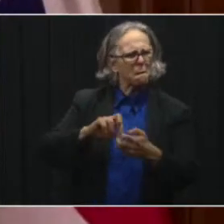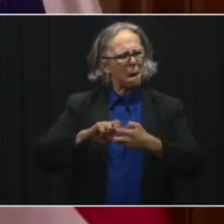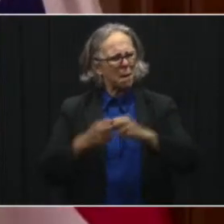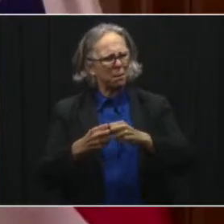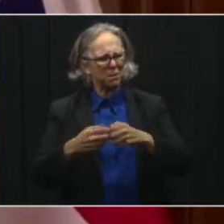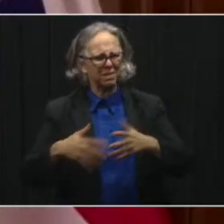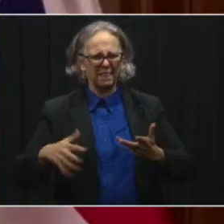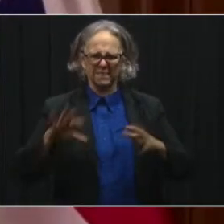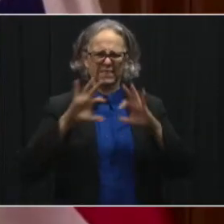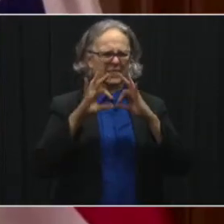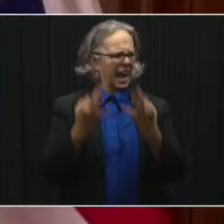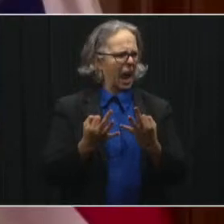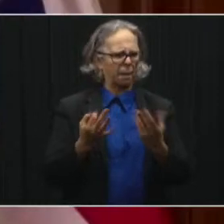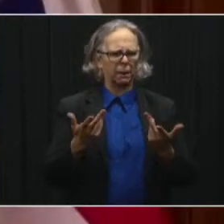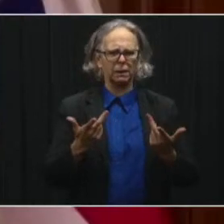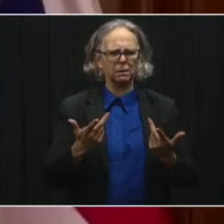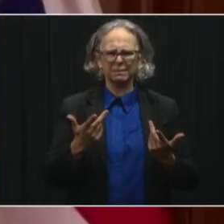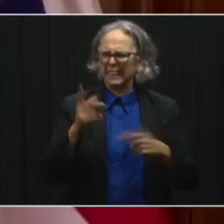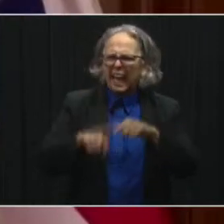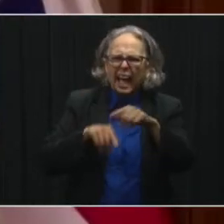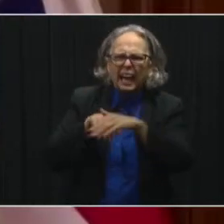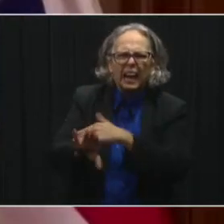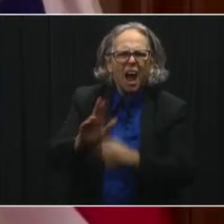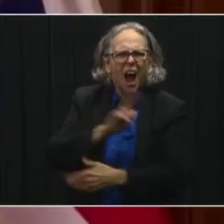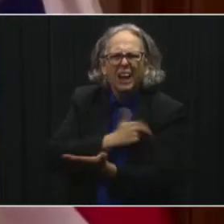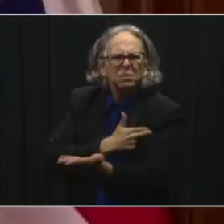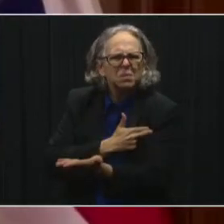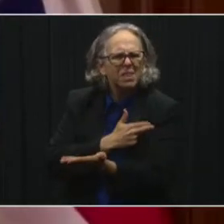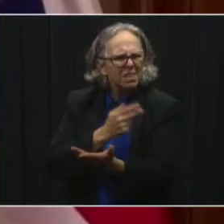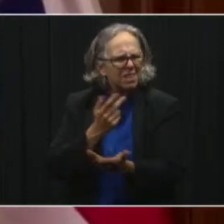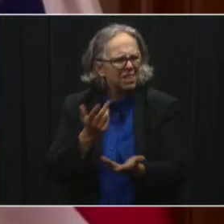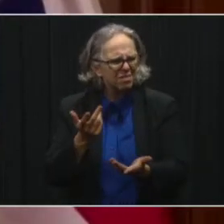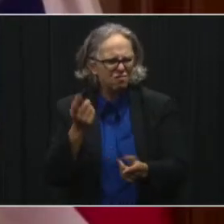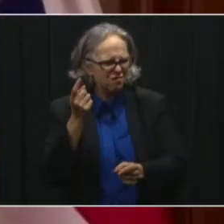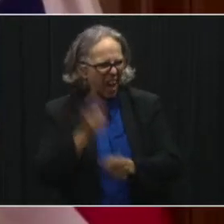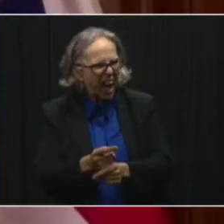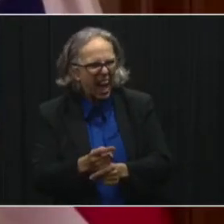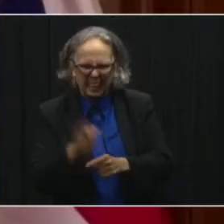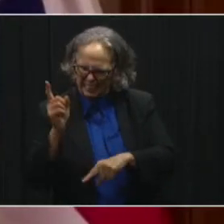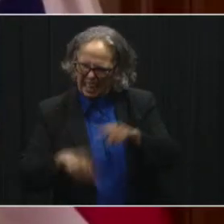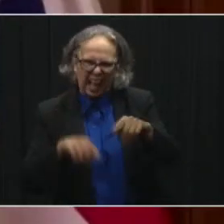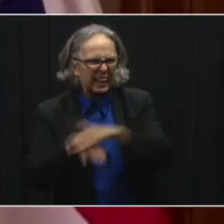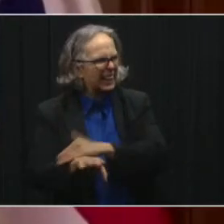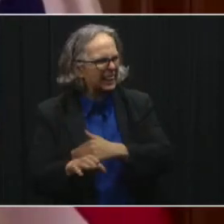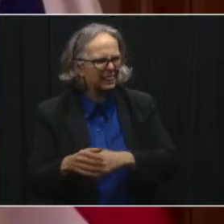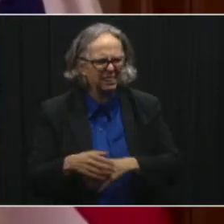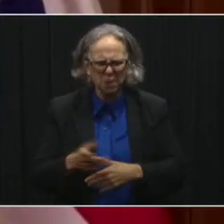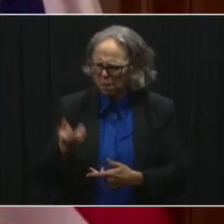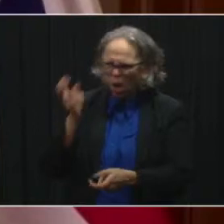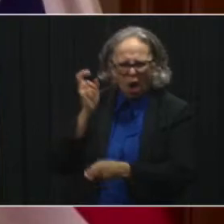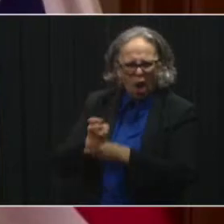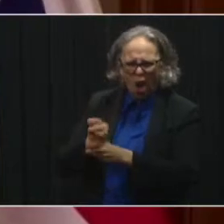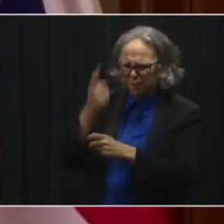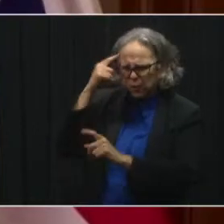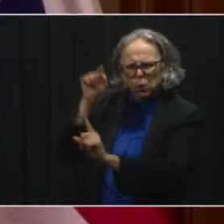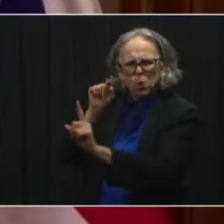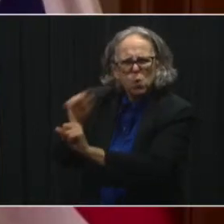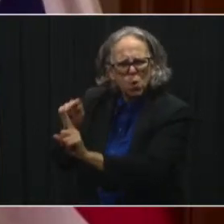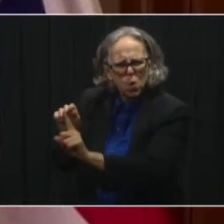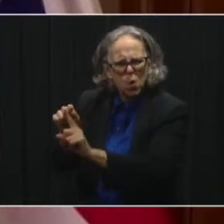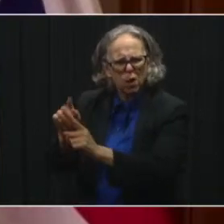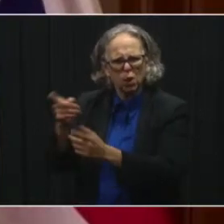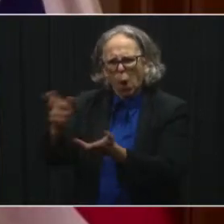bedside and can't be there. Right. I mean, it's going to be difficult. It's going to be very difficult for you because you're not only being a nurse, but